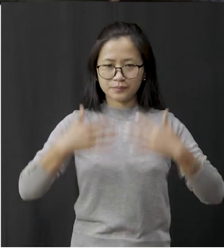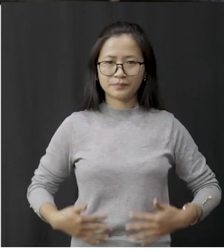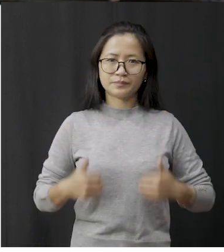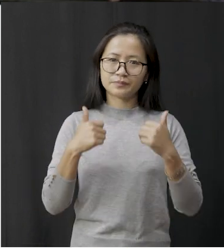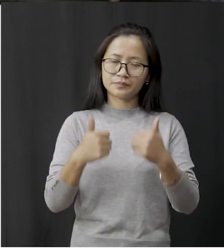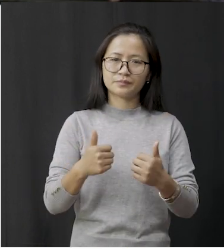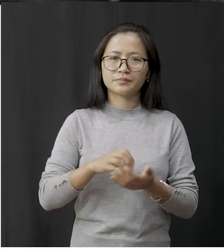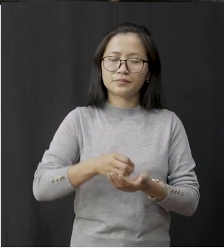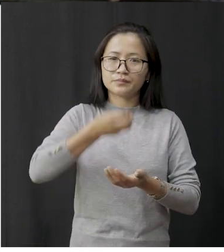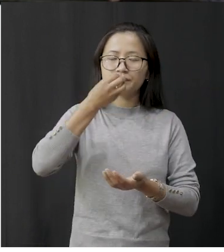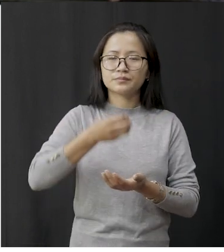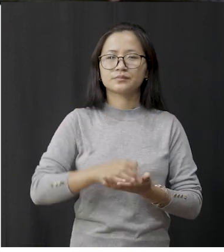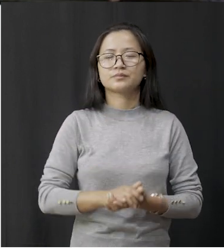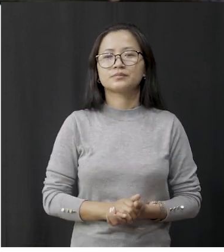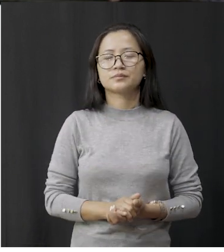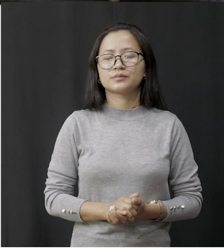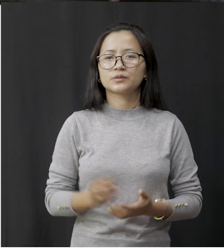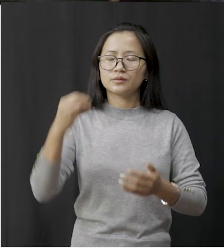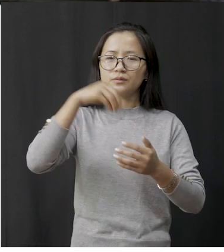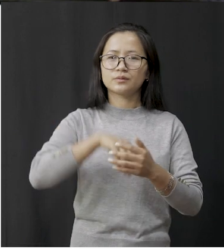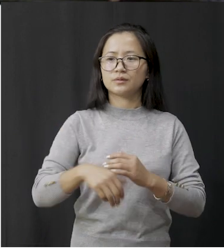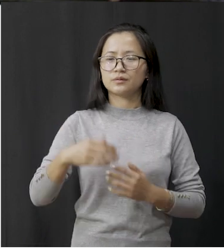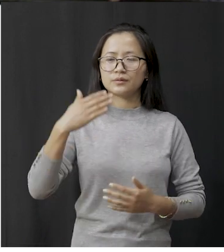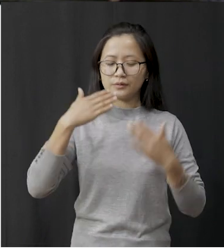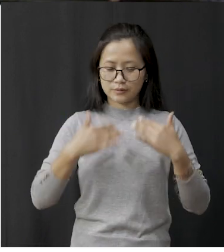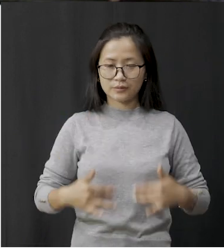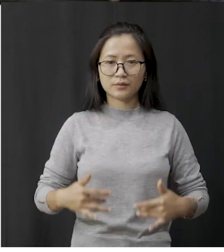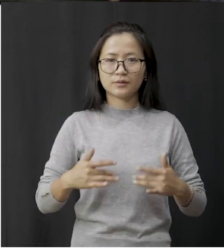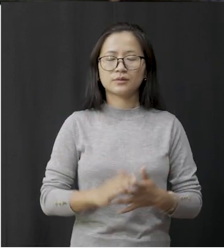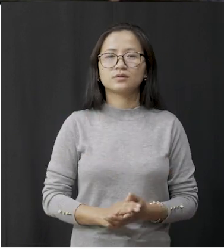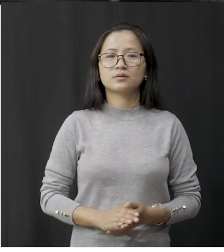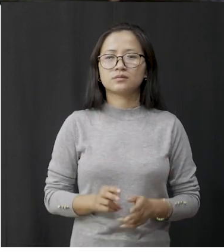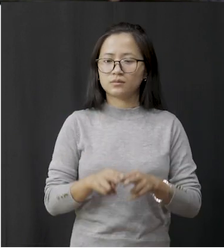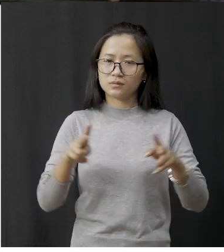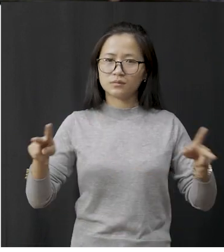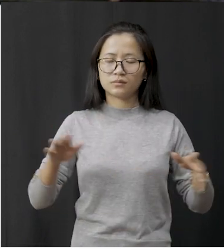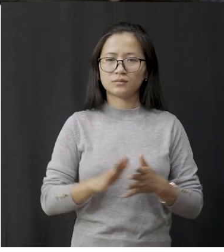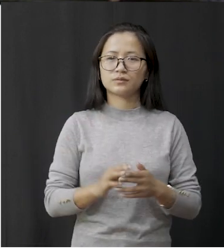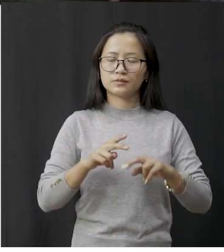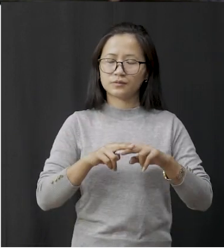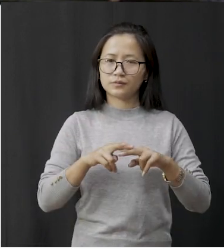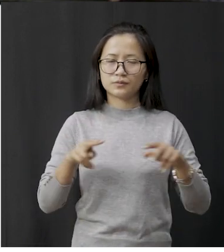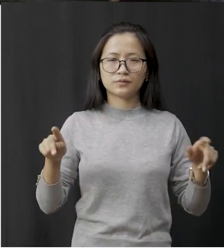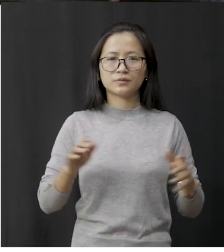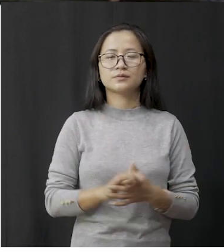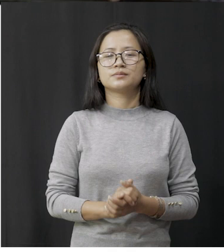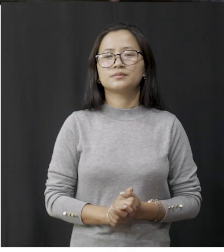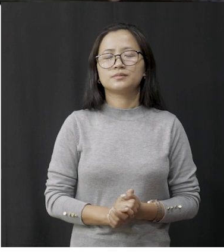food, and we should include all this in our diet because all different foods have different benefits.